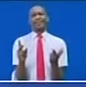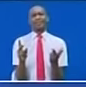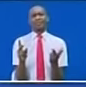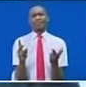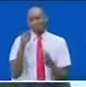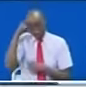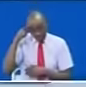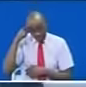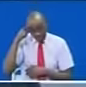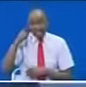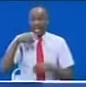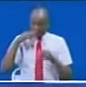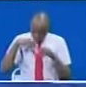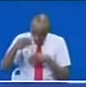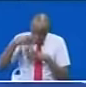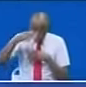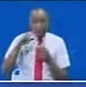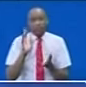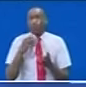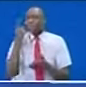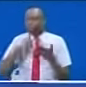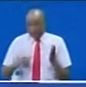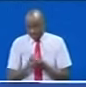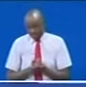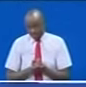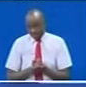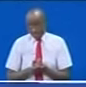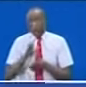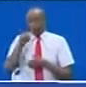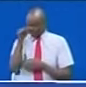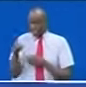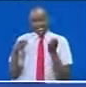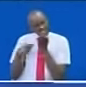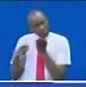because further things can be done. So what are we saying? Through this